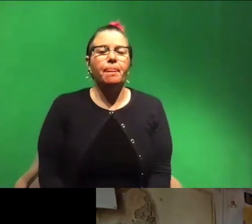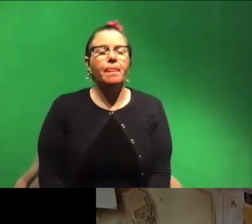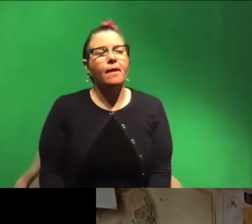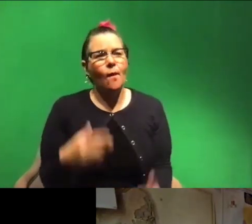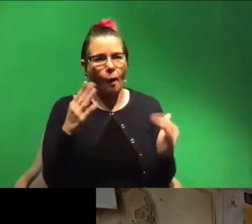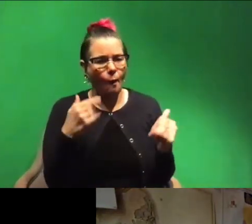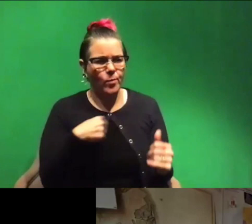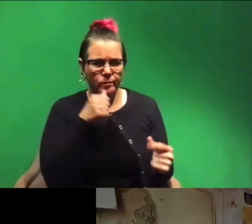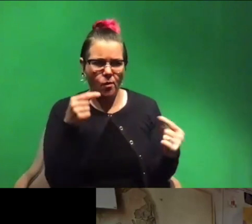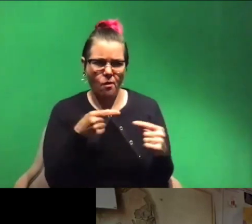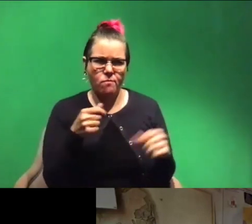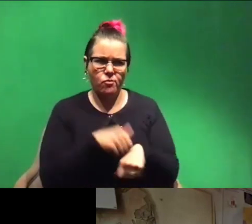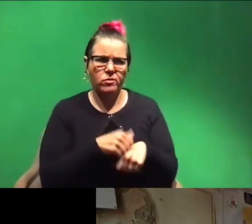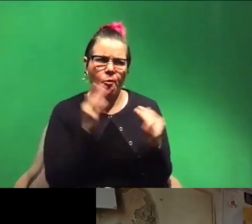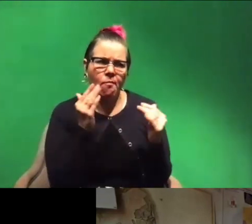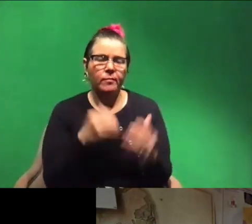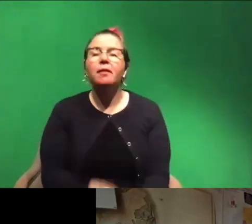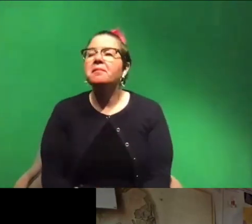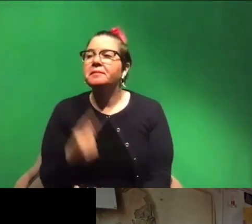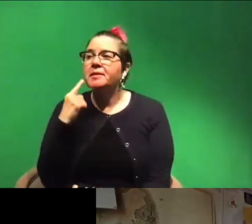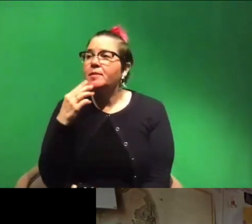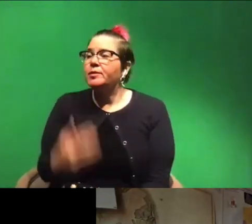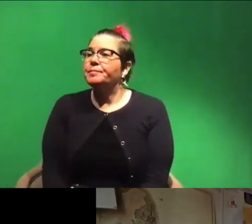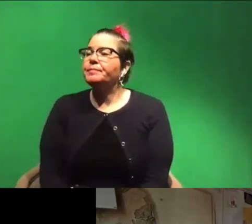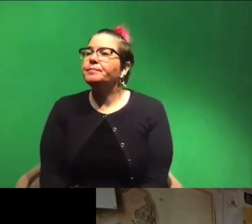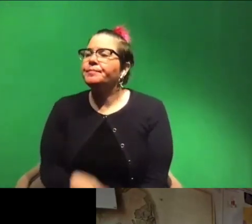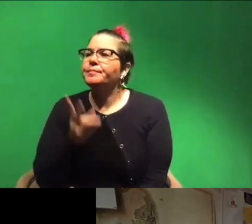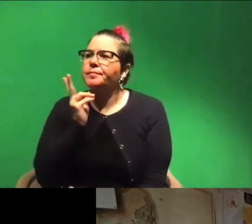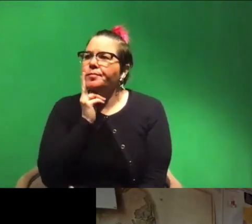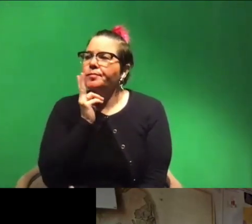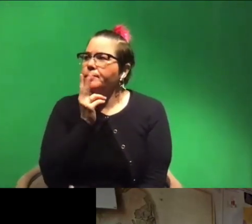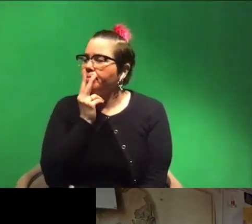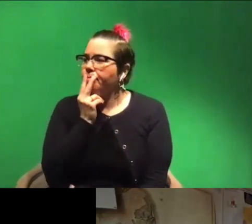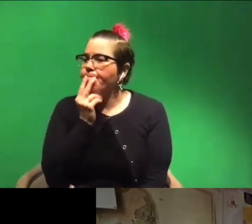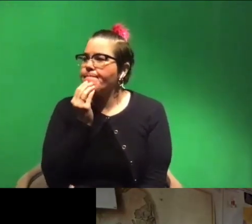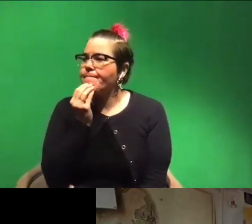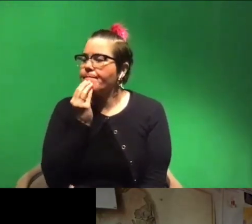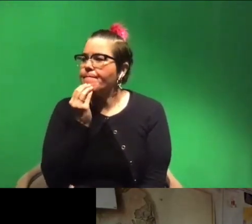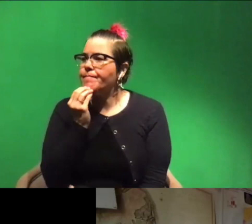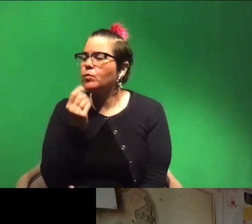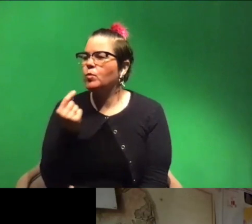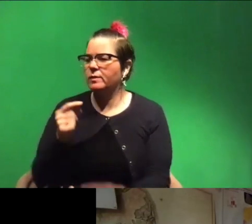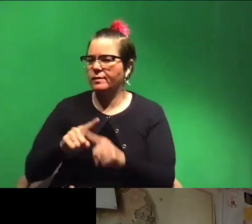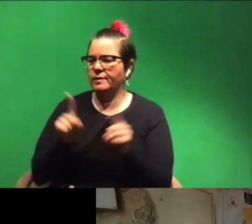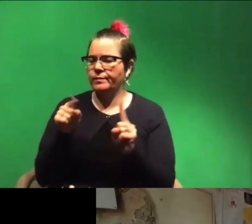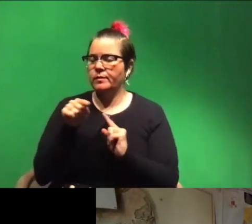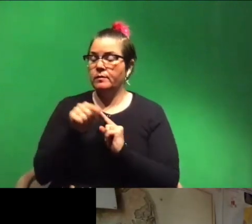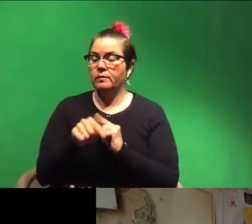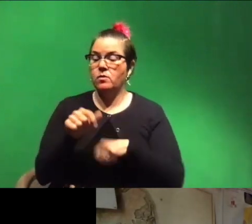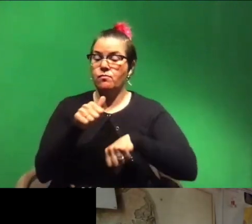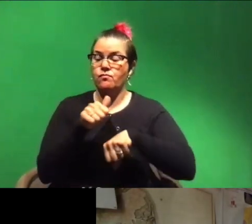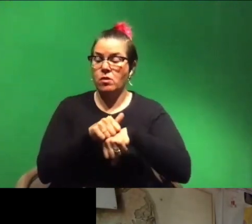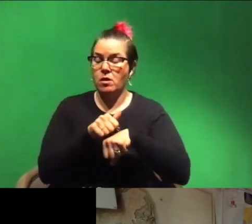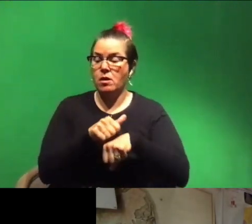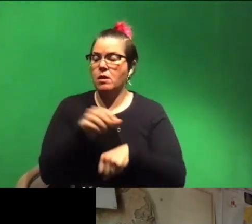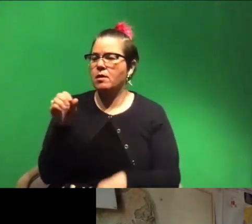don't harm rocks. Yeah. Sounds good. Let's see. What is the difference between a rock and